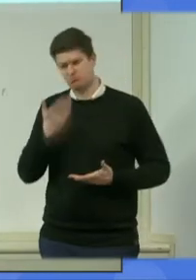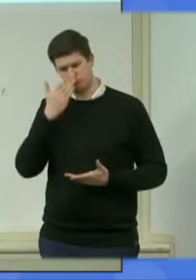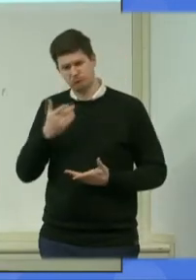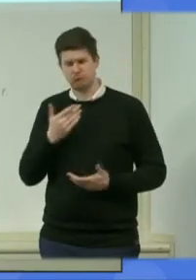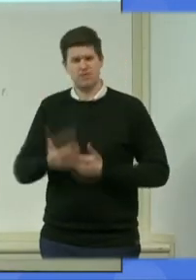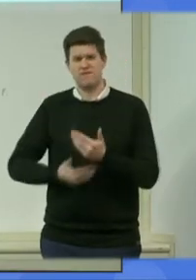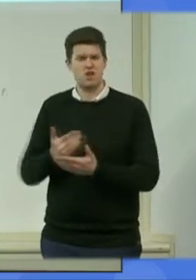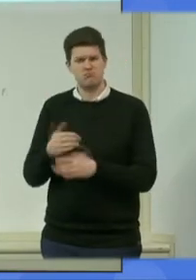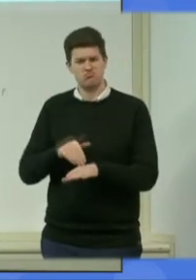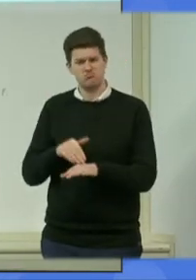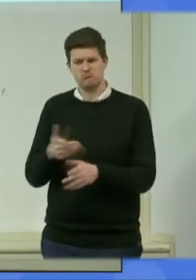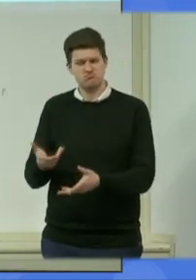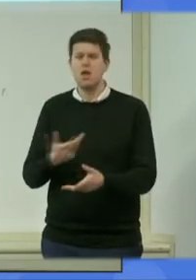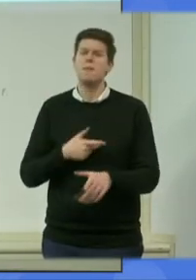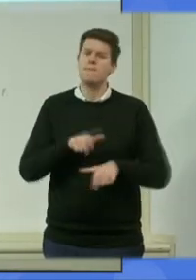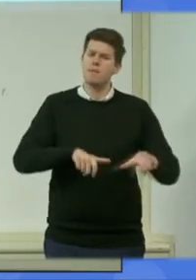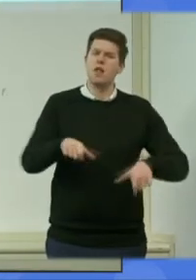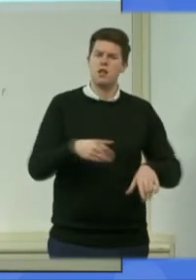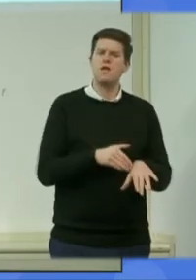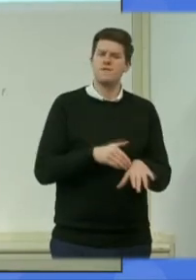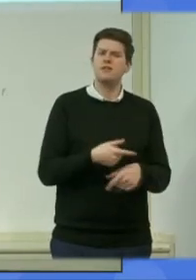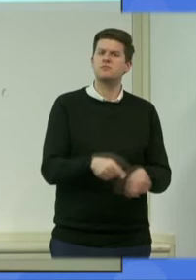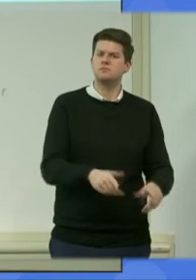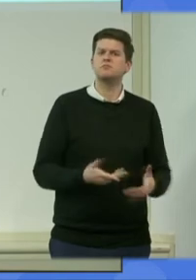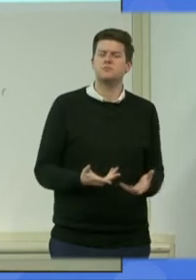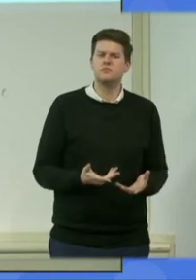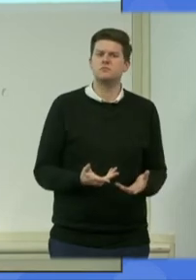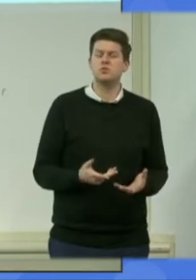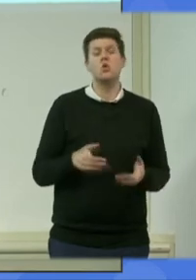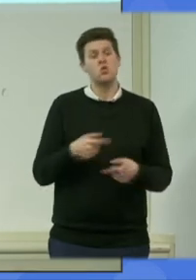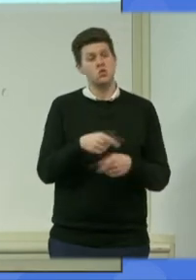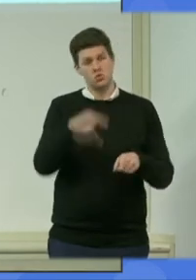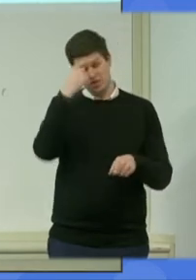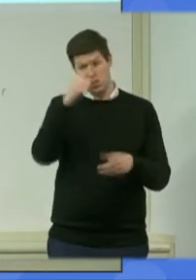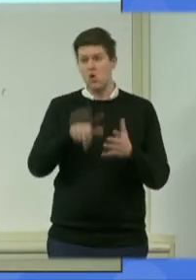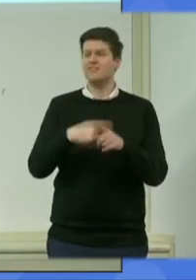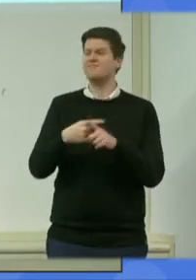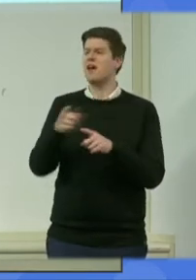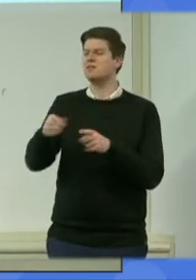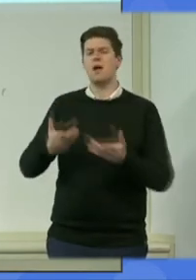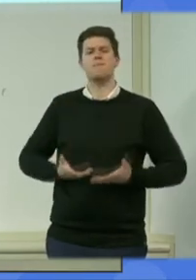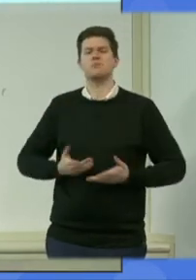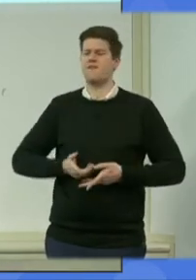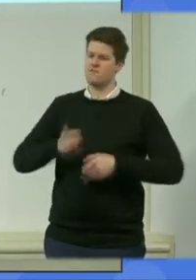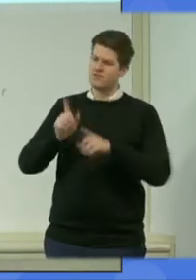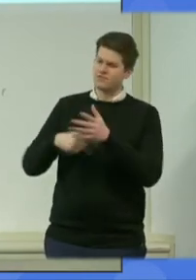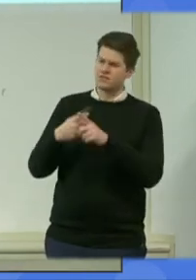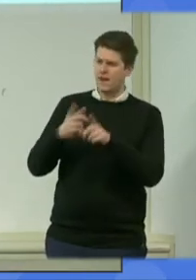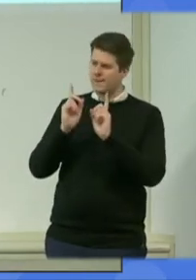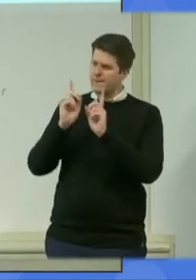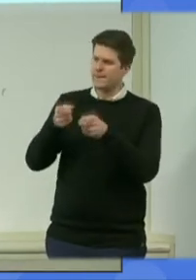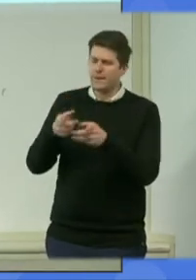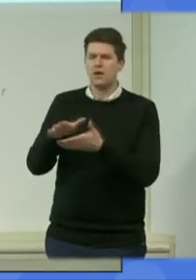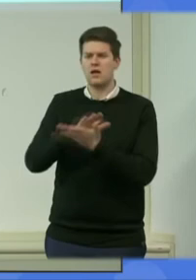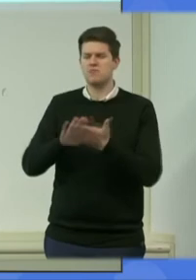made off worse off by a tax. So in thinking about taxes, don't think that, well, putting more tax on business means it's a free lunch.